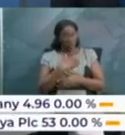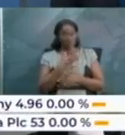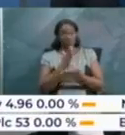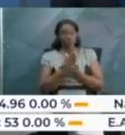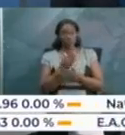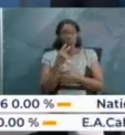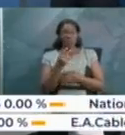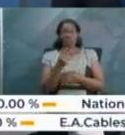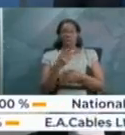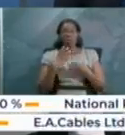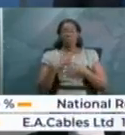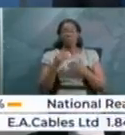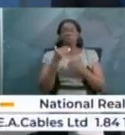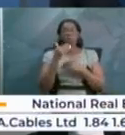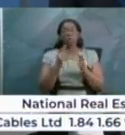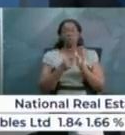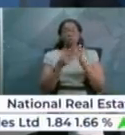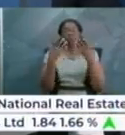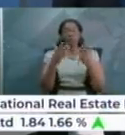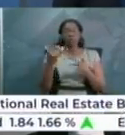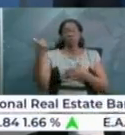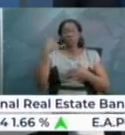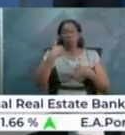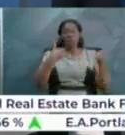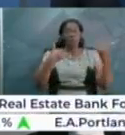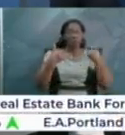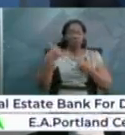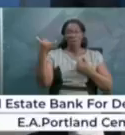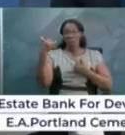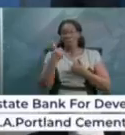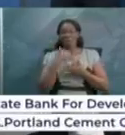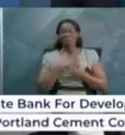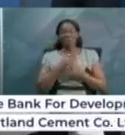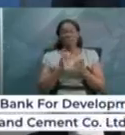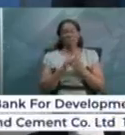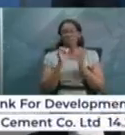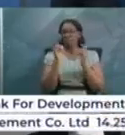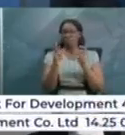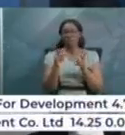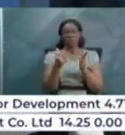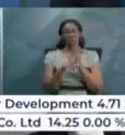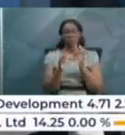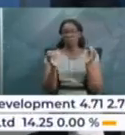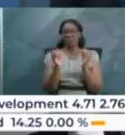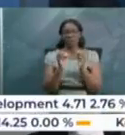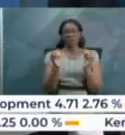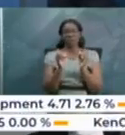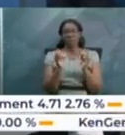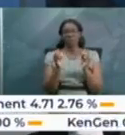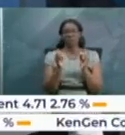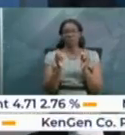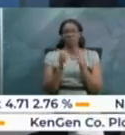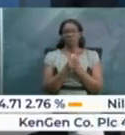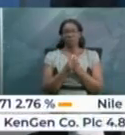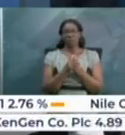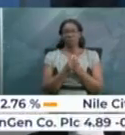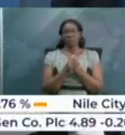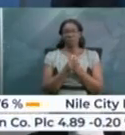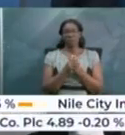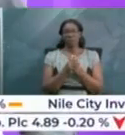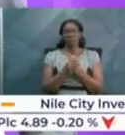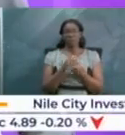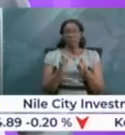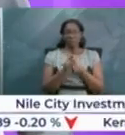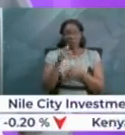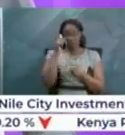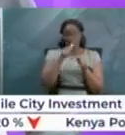us after the show. Okay, after the show. That's okay. You can even call us after the show. There's nothing wrong with that. It's actually the weirdest thing. We'll actually get back to you. Yeah, and please remember,